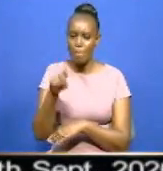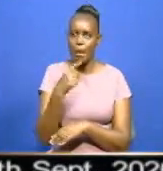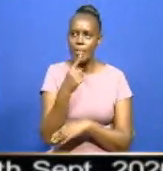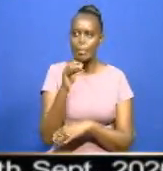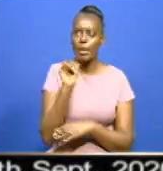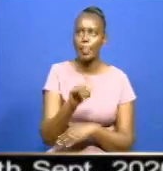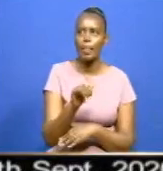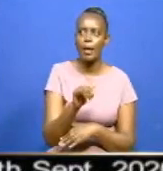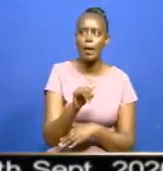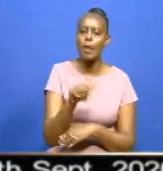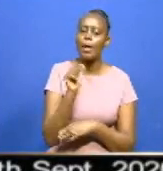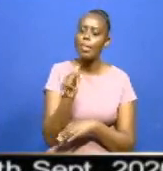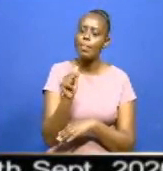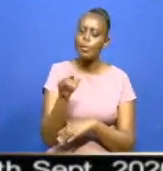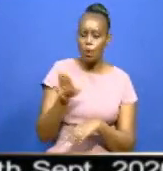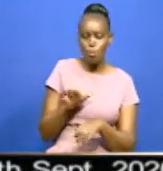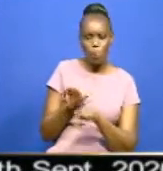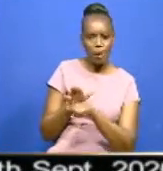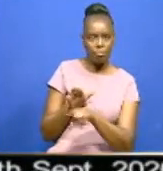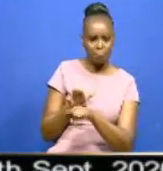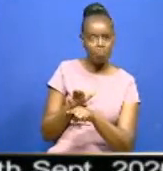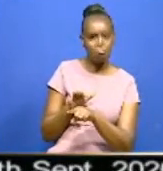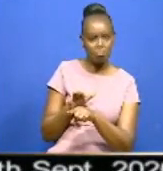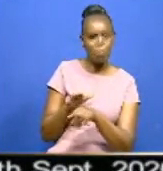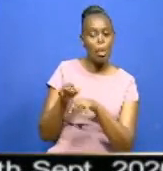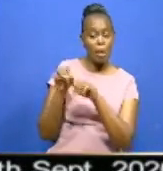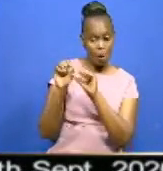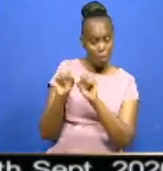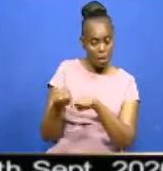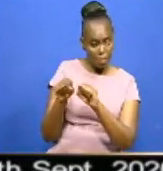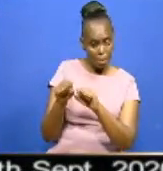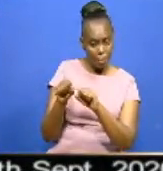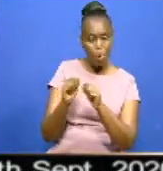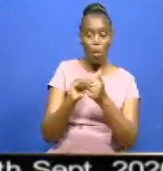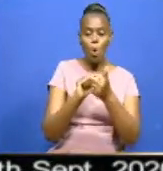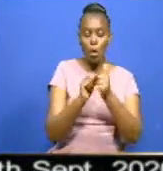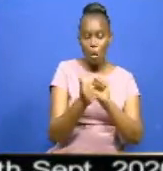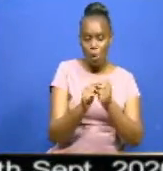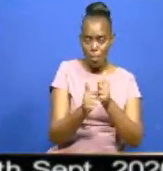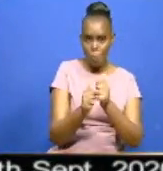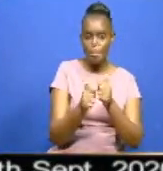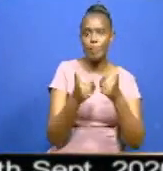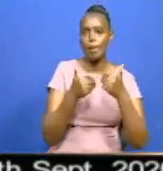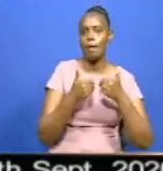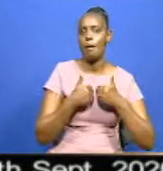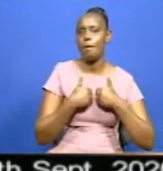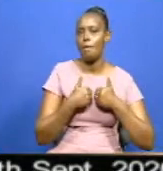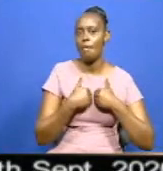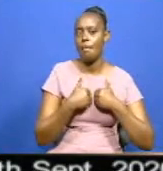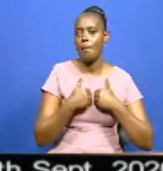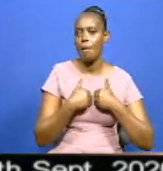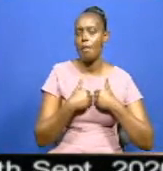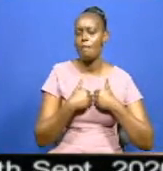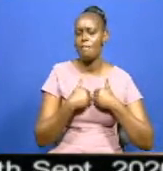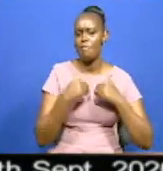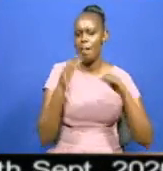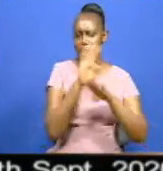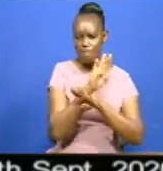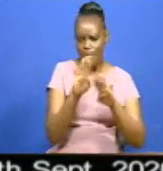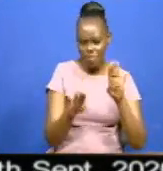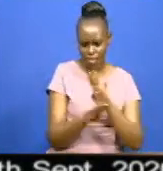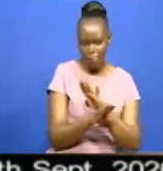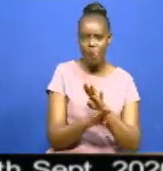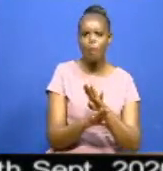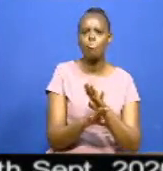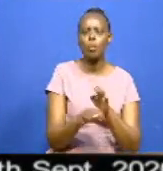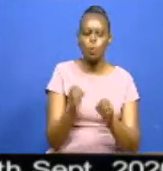that this is a lady that I find very capable, competent, and has the temperament to handle that